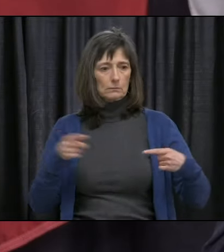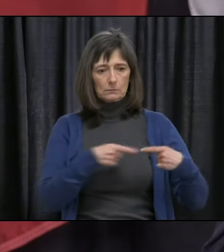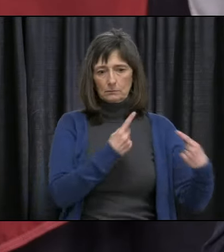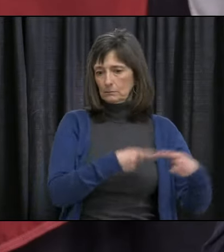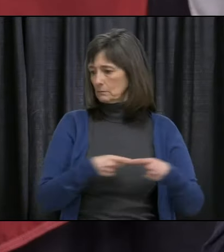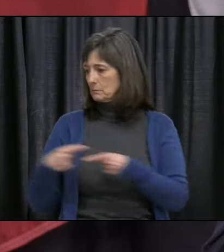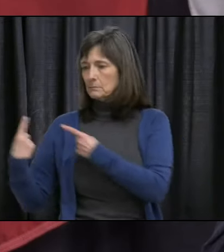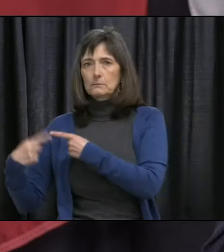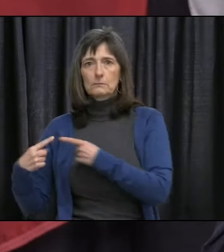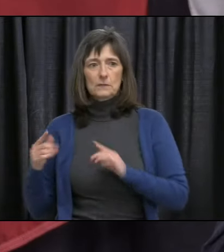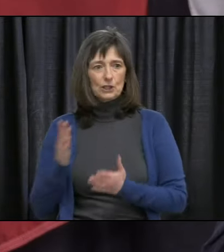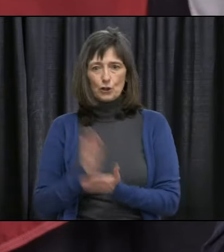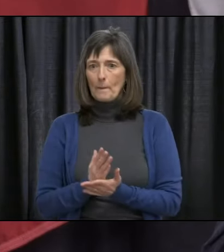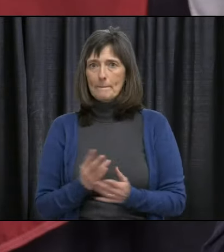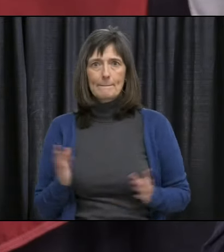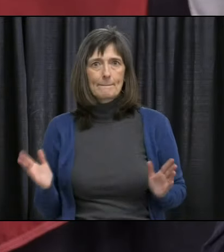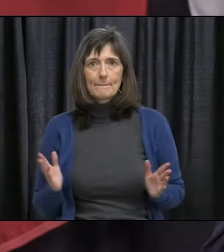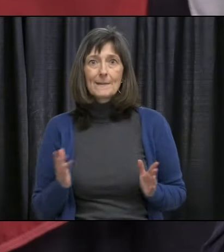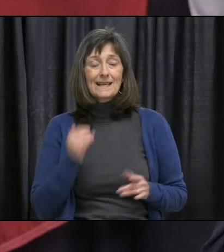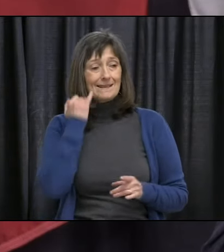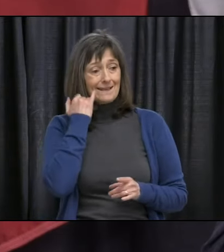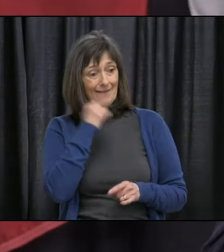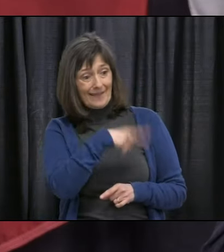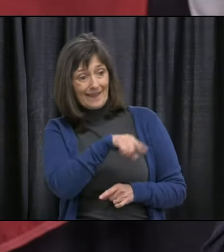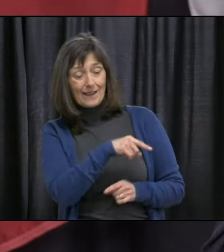and Labrador, and with them they would be bringing